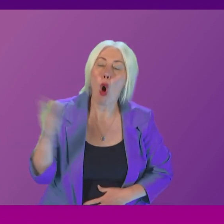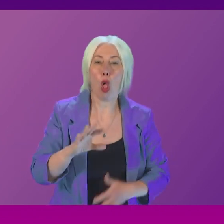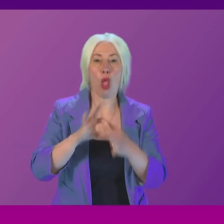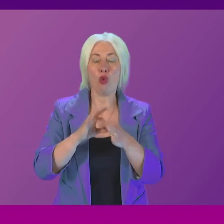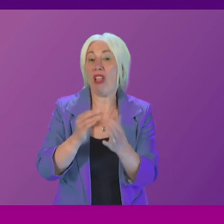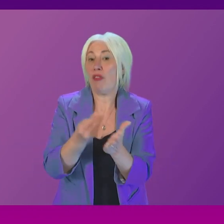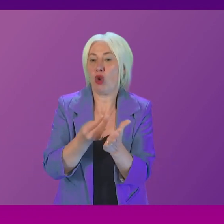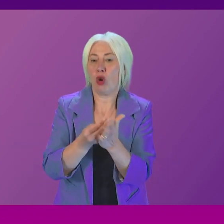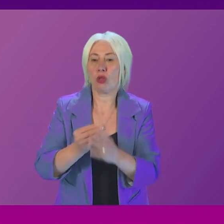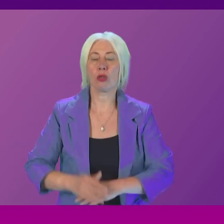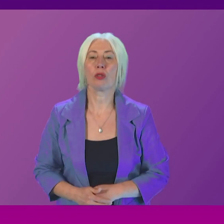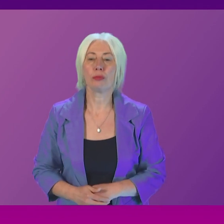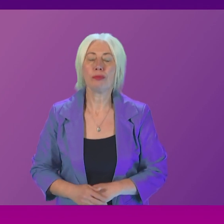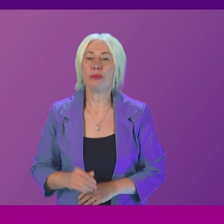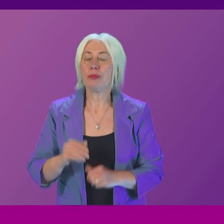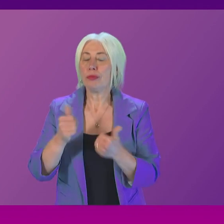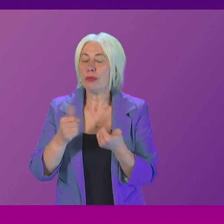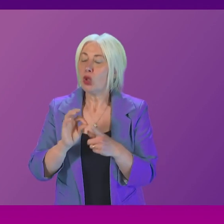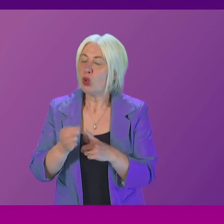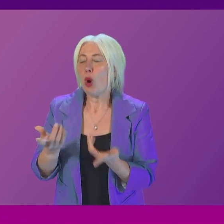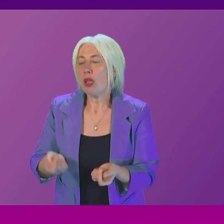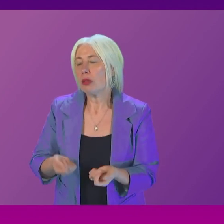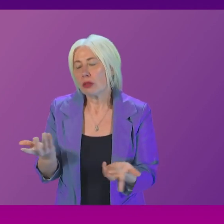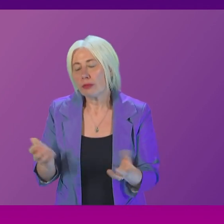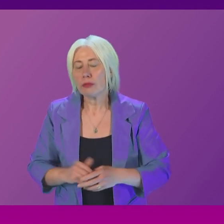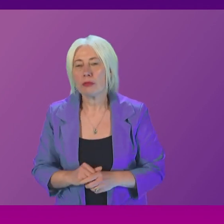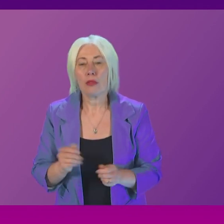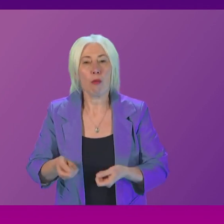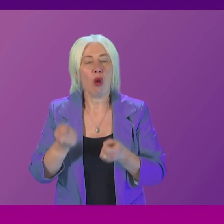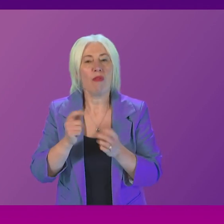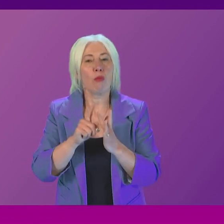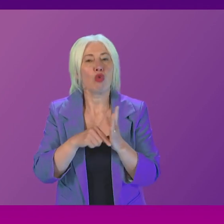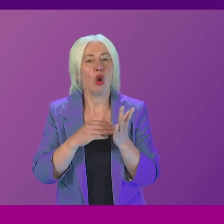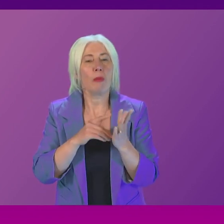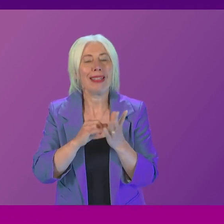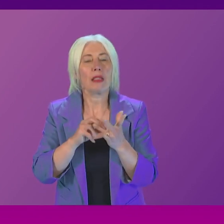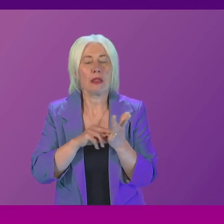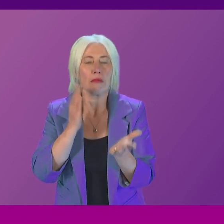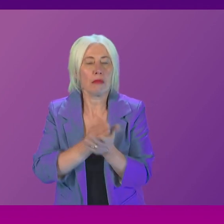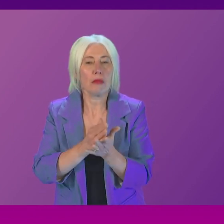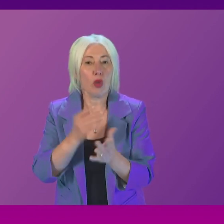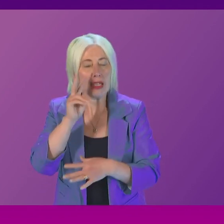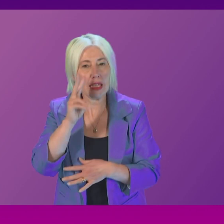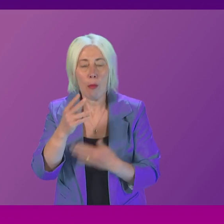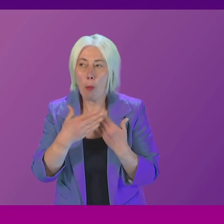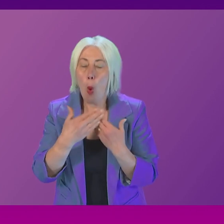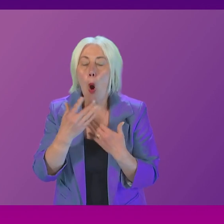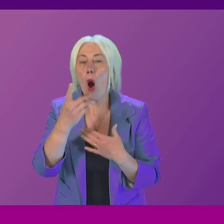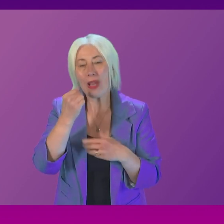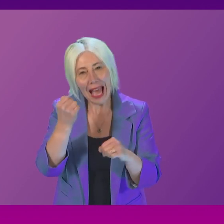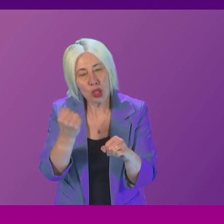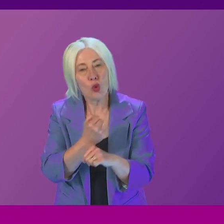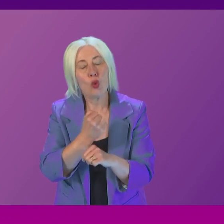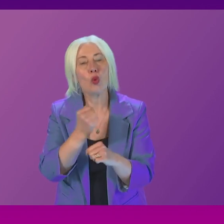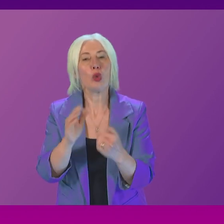costs? I think it's a really fair point that is raised by John Mason, and absolutely, I want to see what more we can do to provide